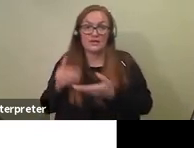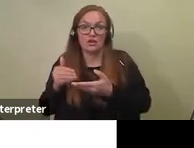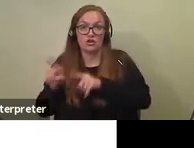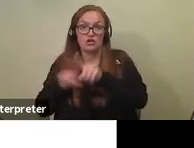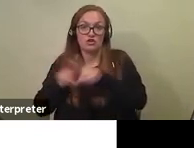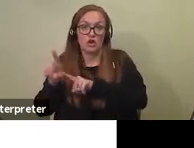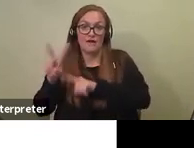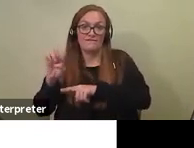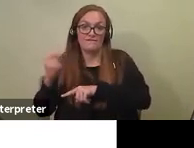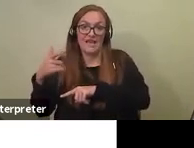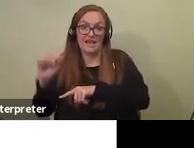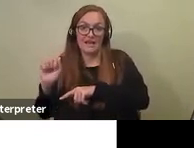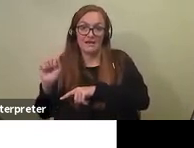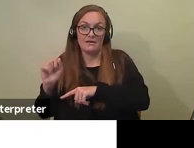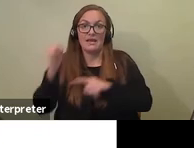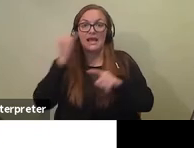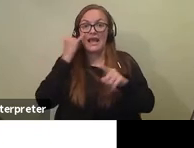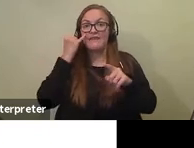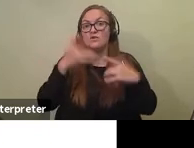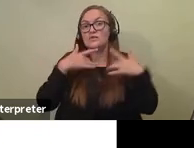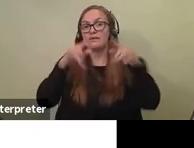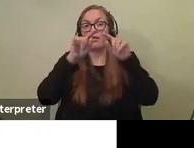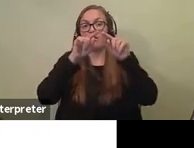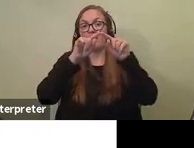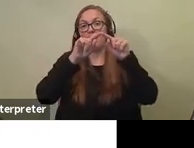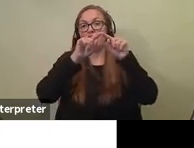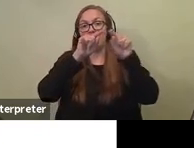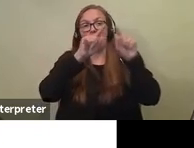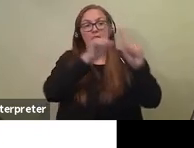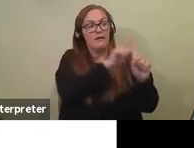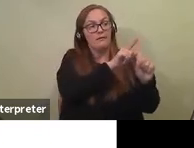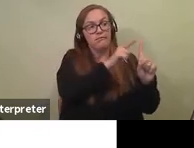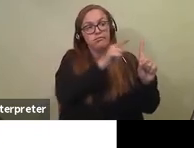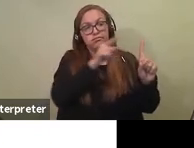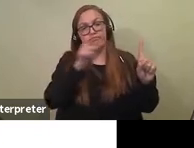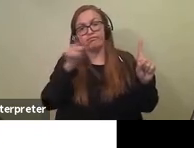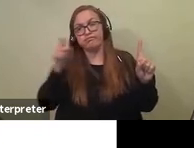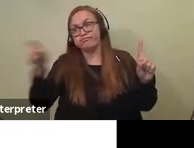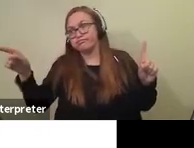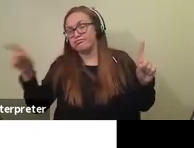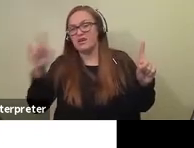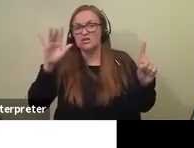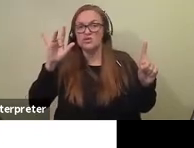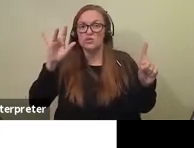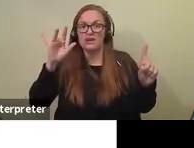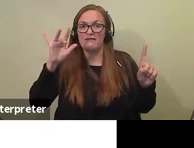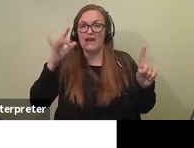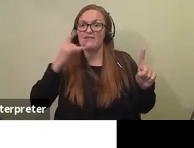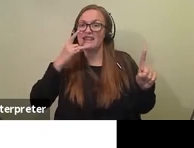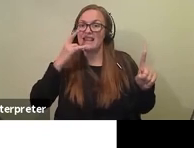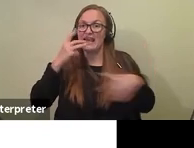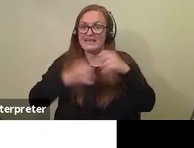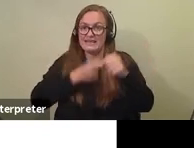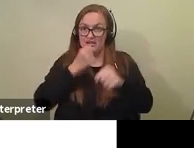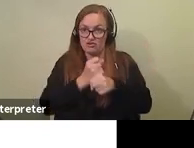you take the usual routes trudging through ordinary space, it's 25 years for light to